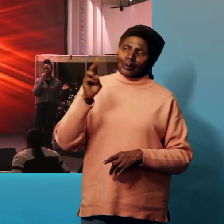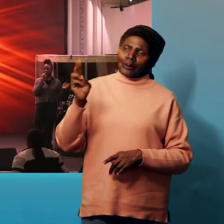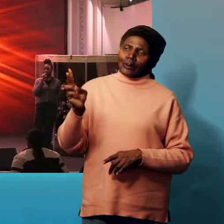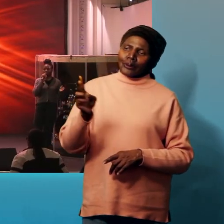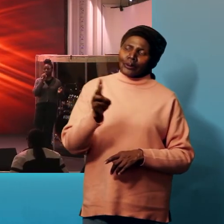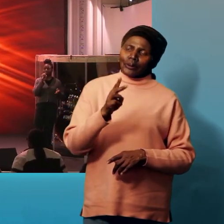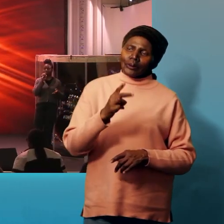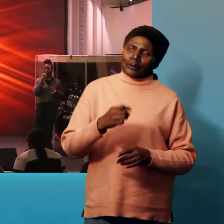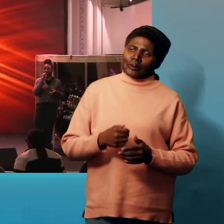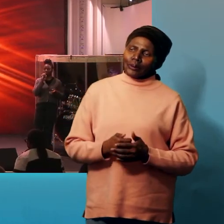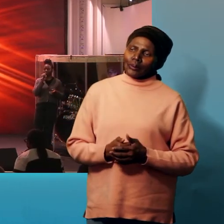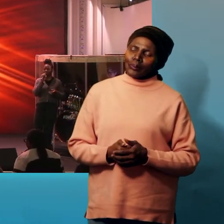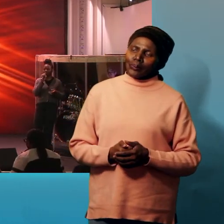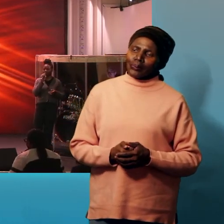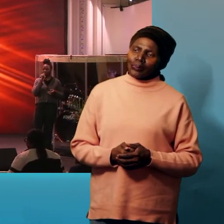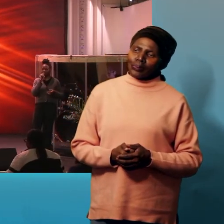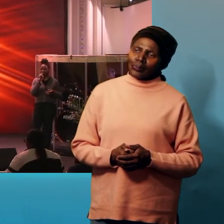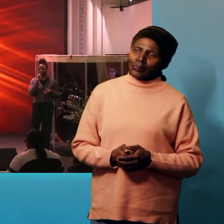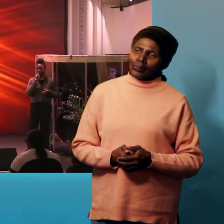victory.